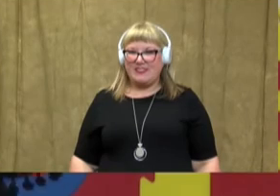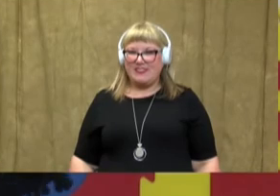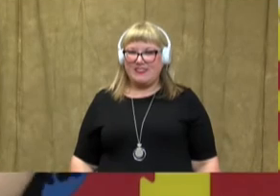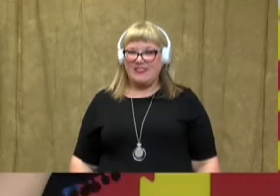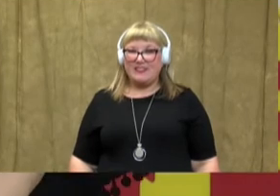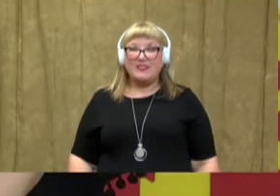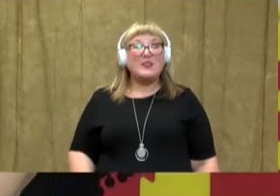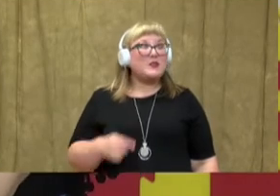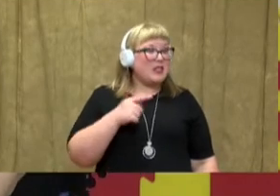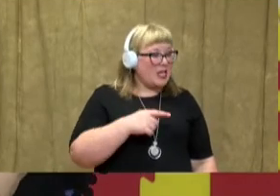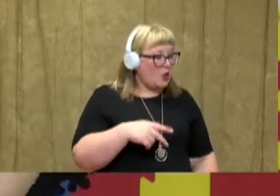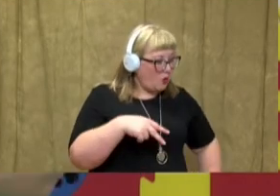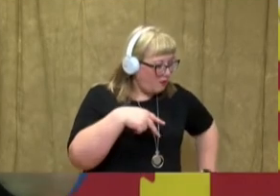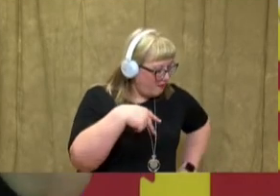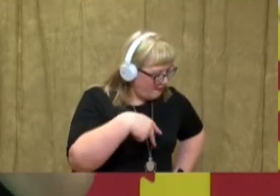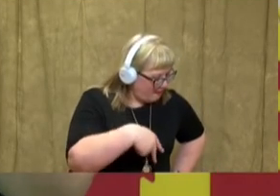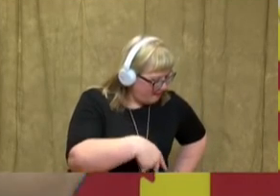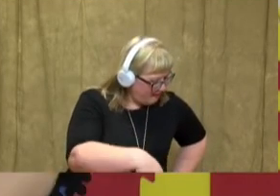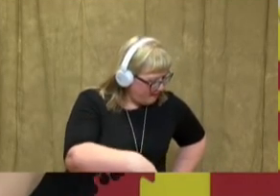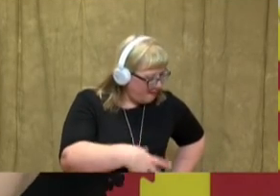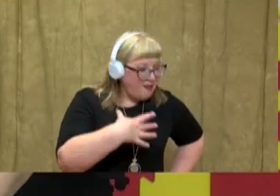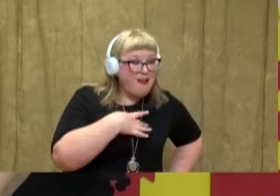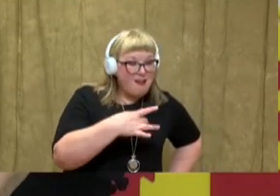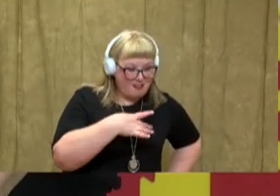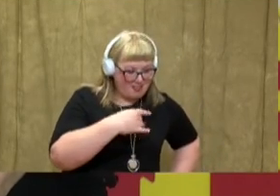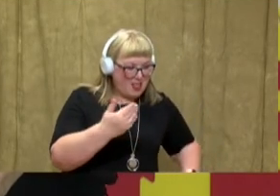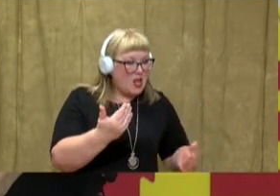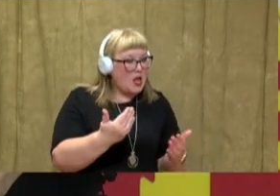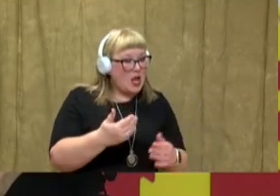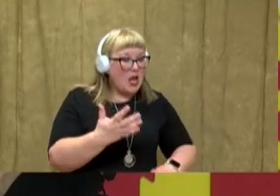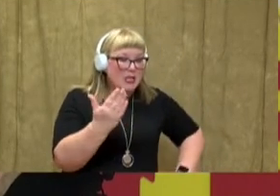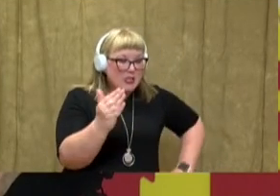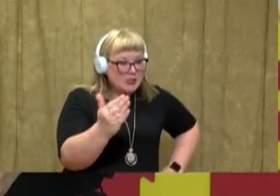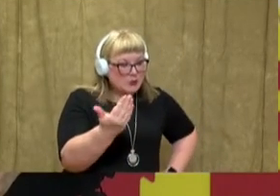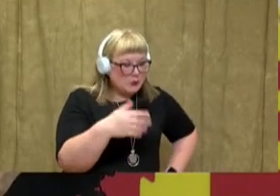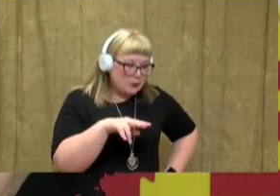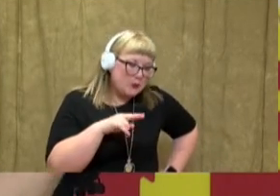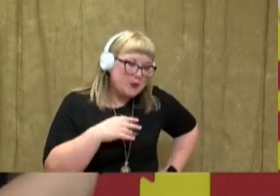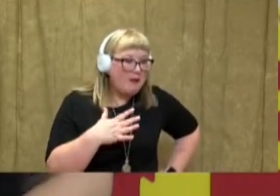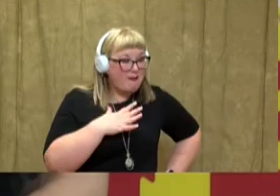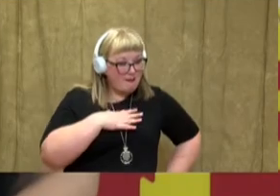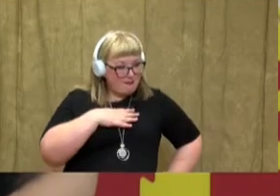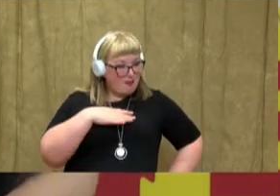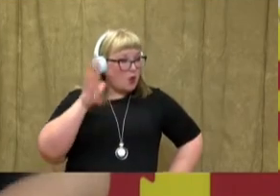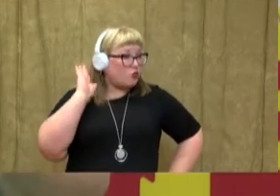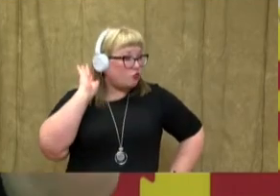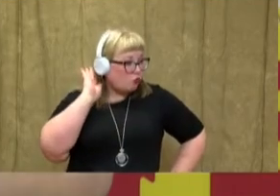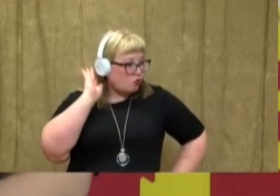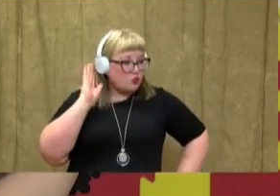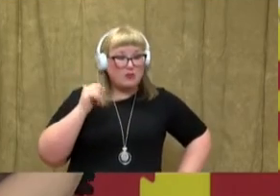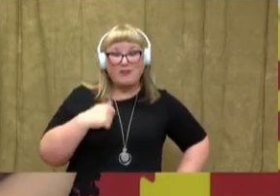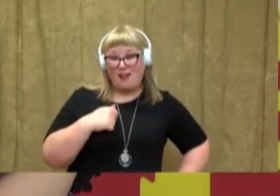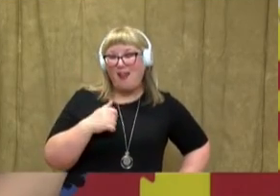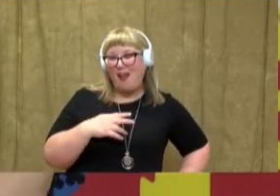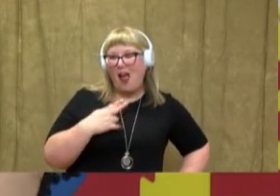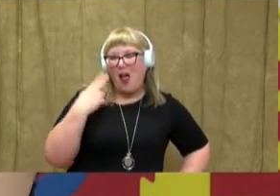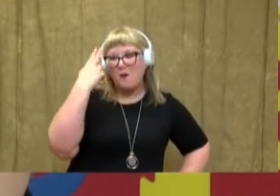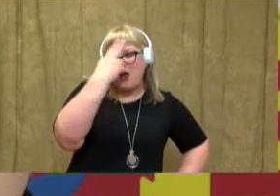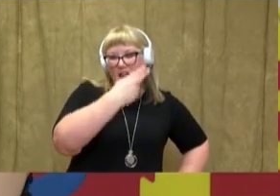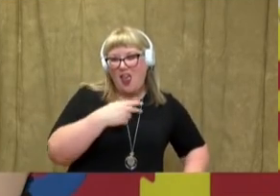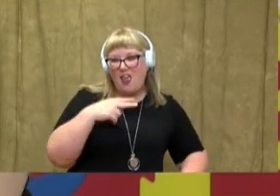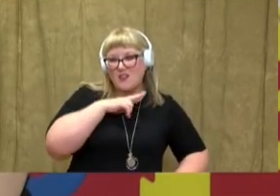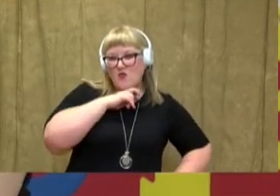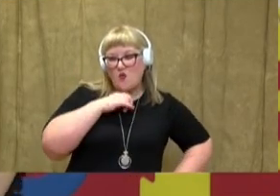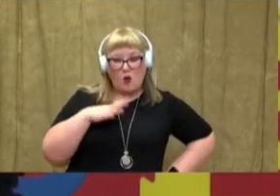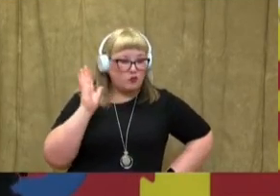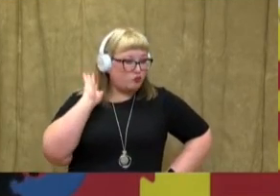He was admiring or liking his reflection in the water. I am, you know, a very handsome frog, he